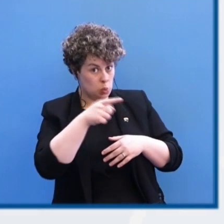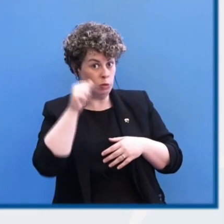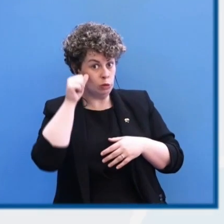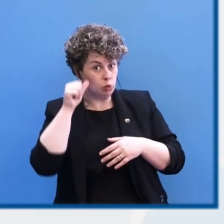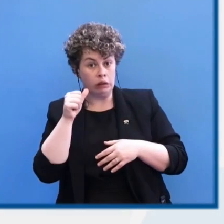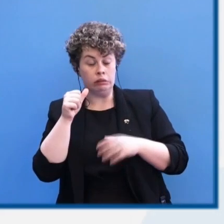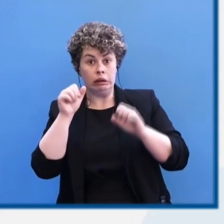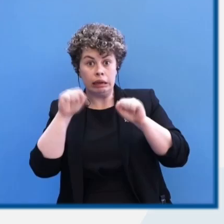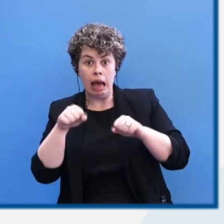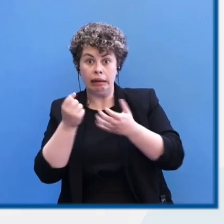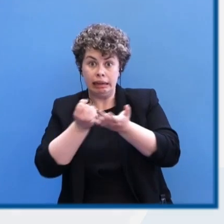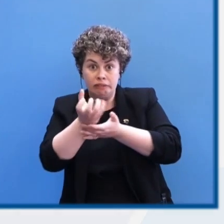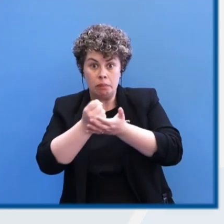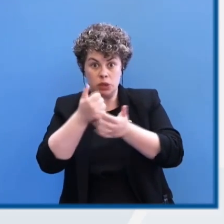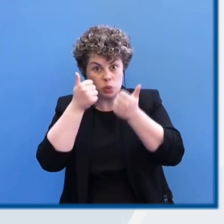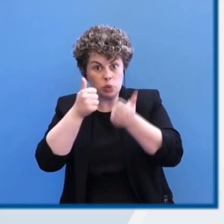water sector?